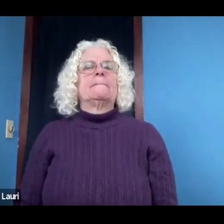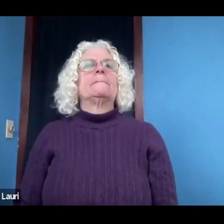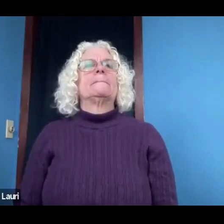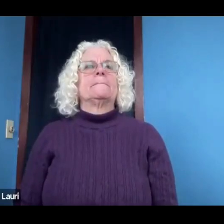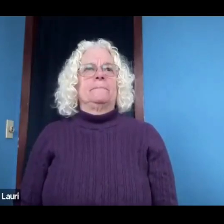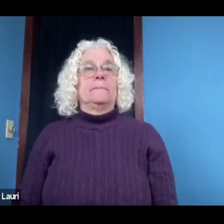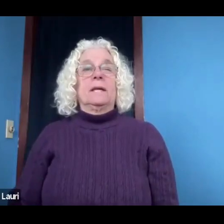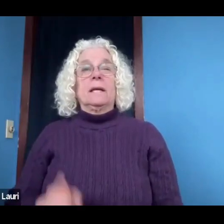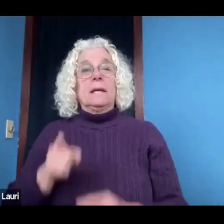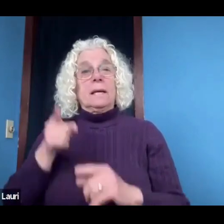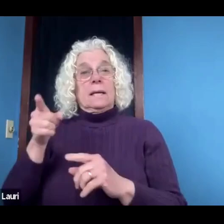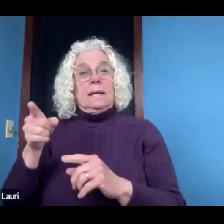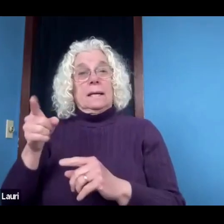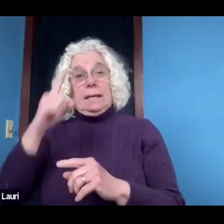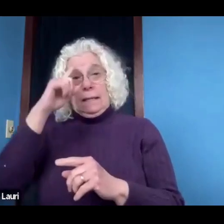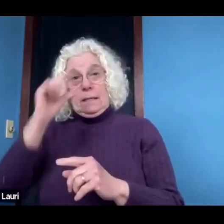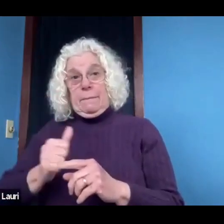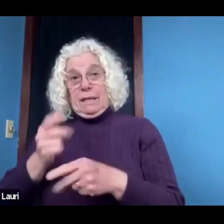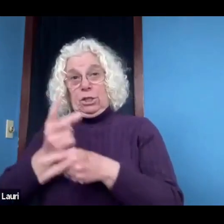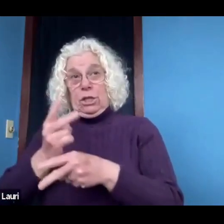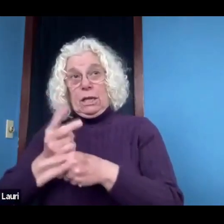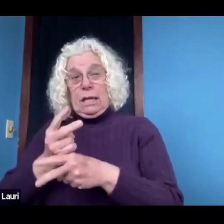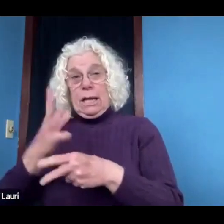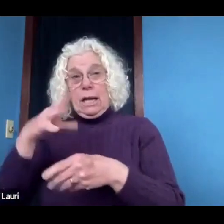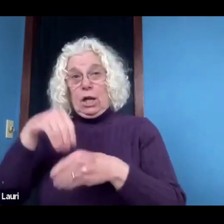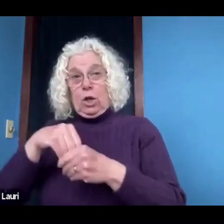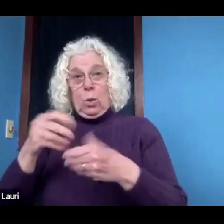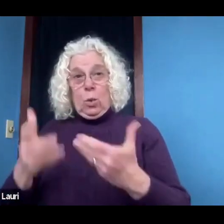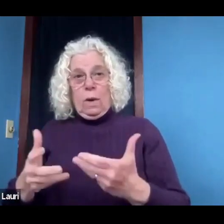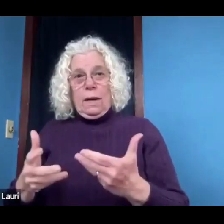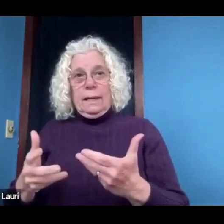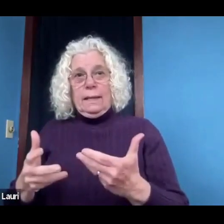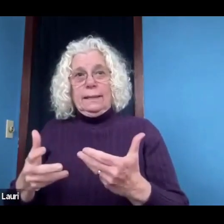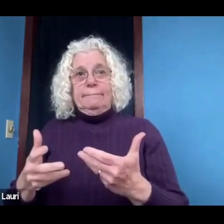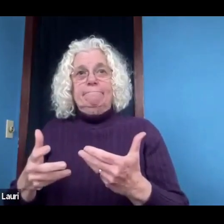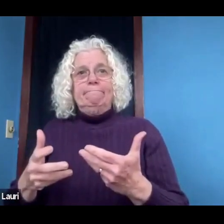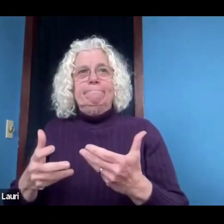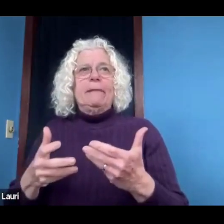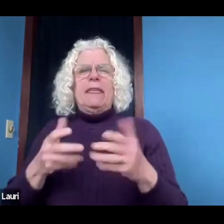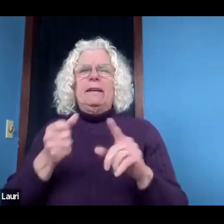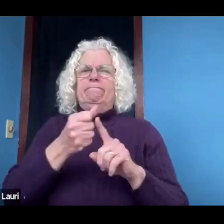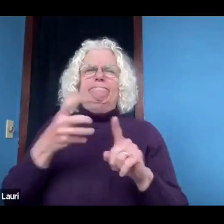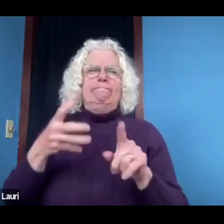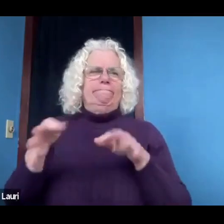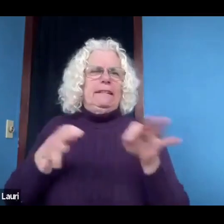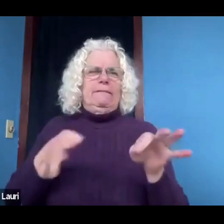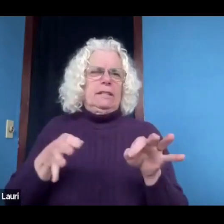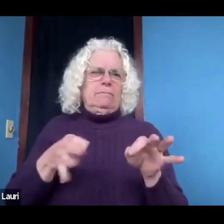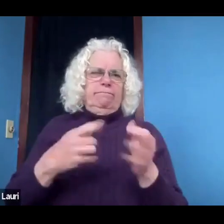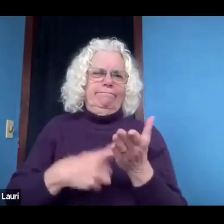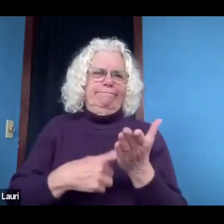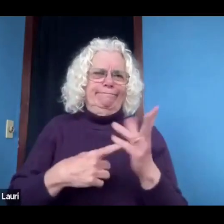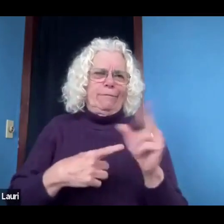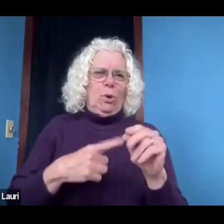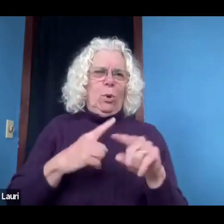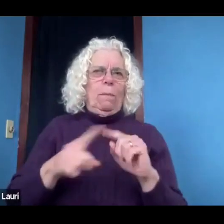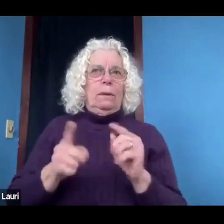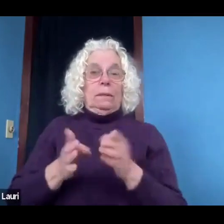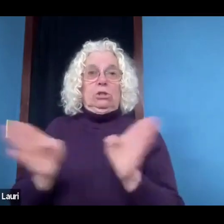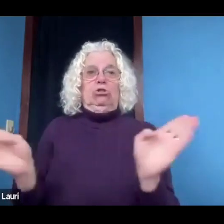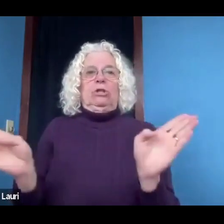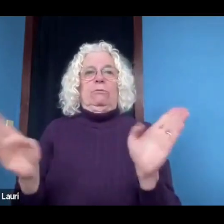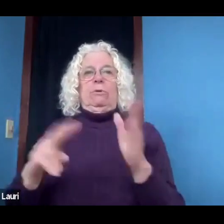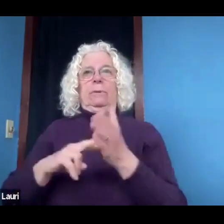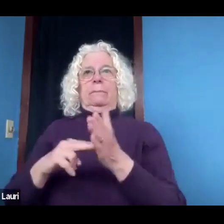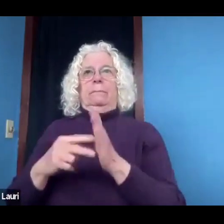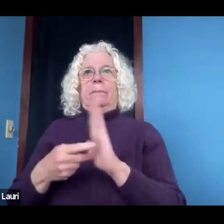So that dementia care, we're not going to go into what the definitions here, but dementia care obviously can